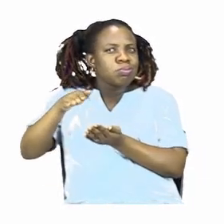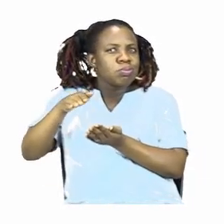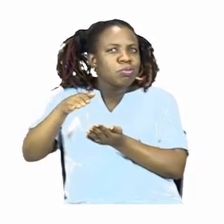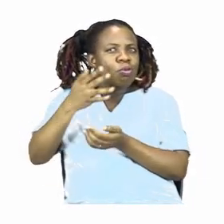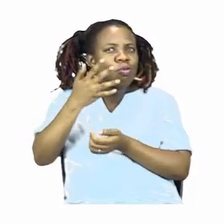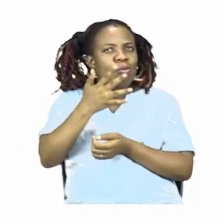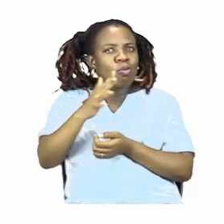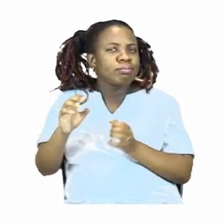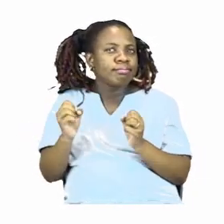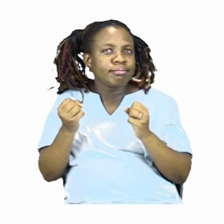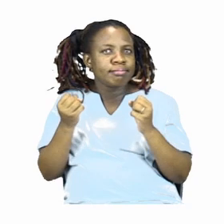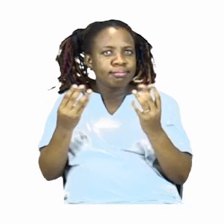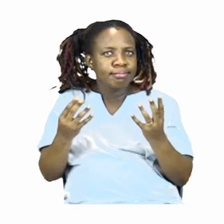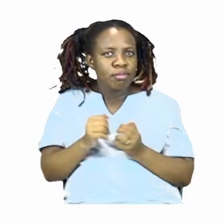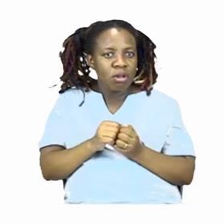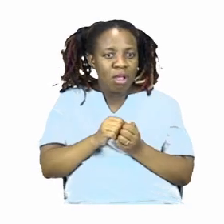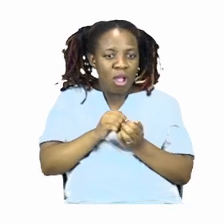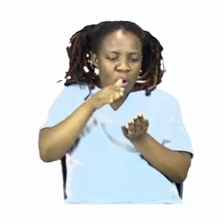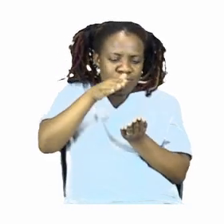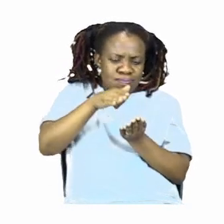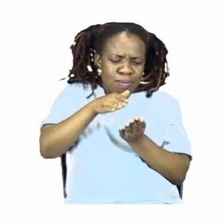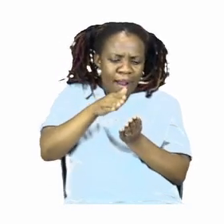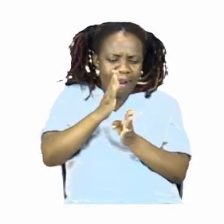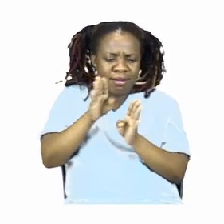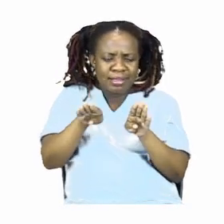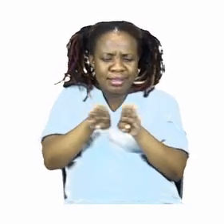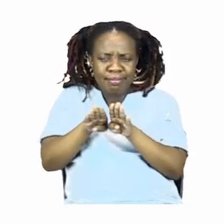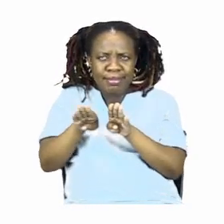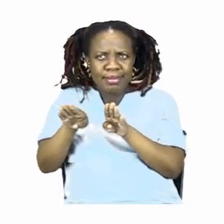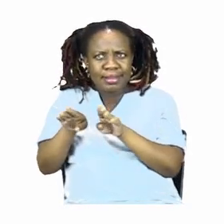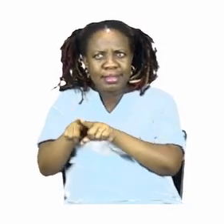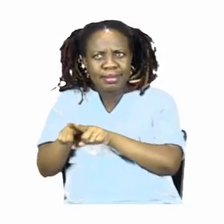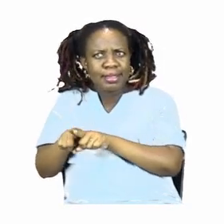is filled differently. Now there you will see right next to the